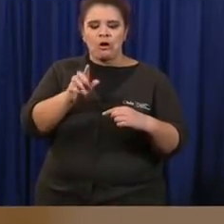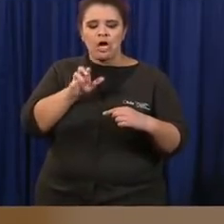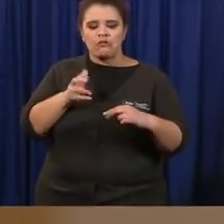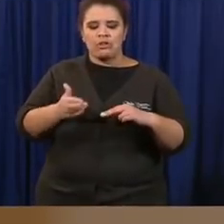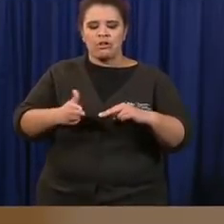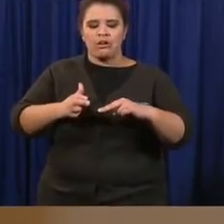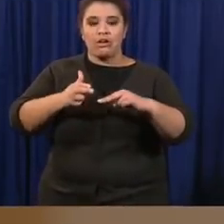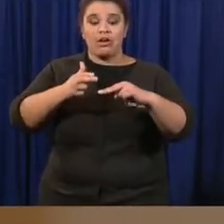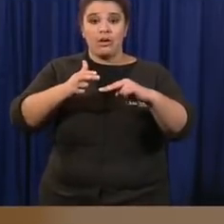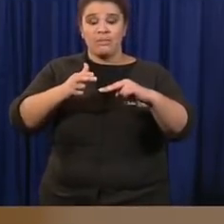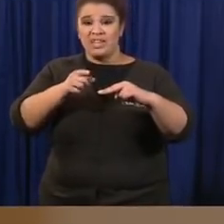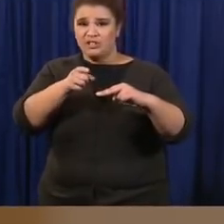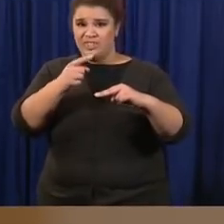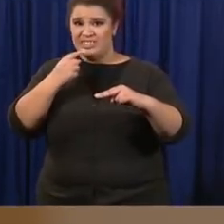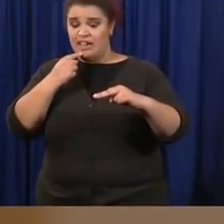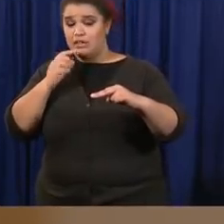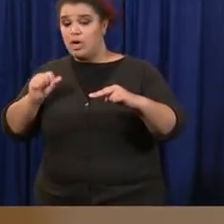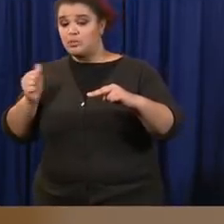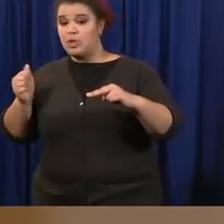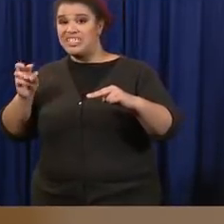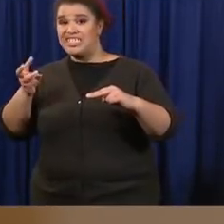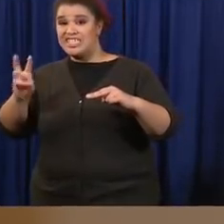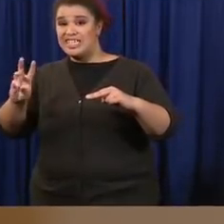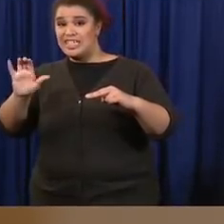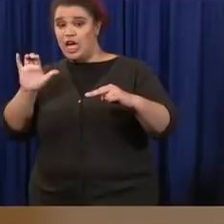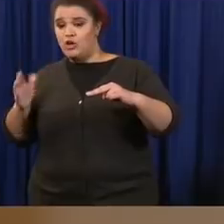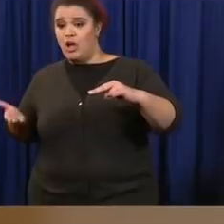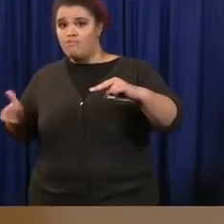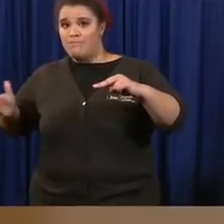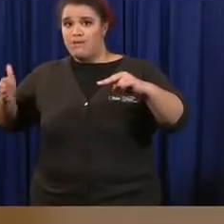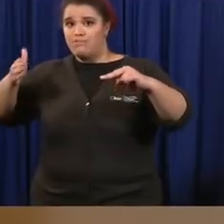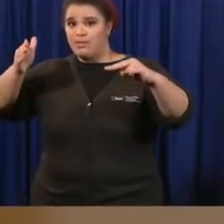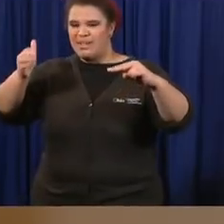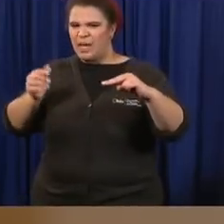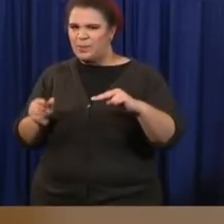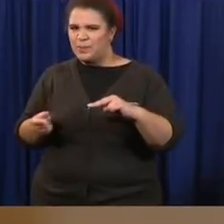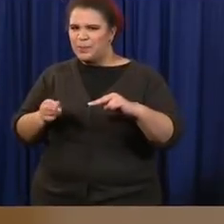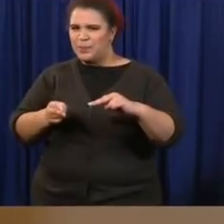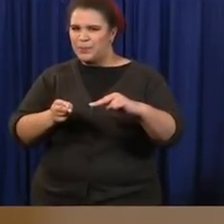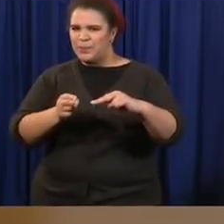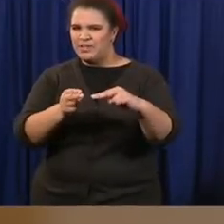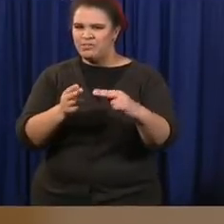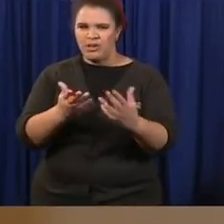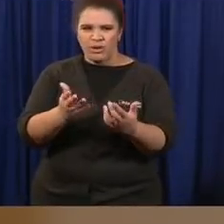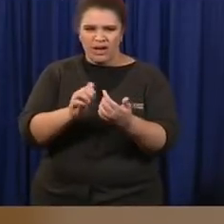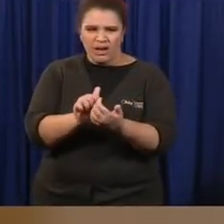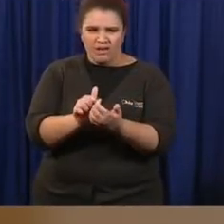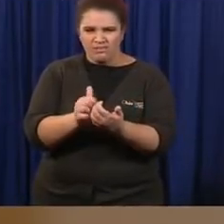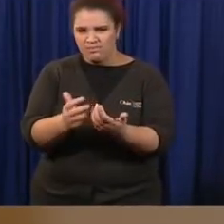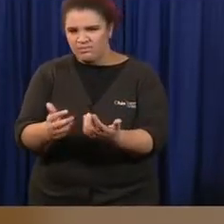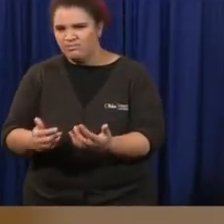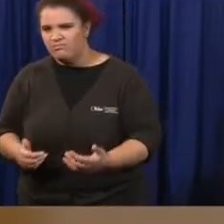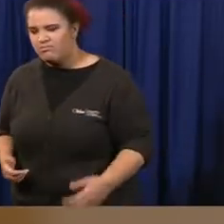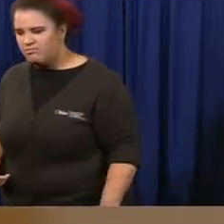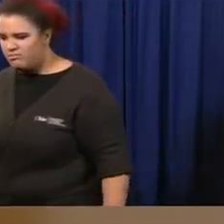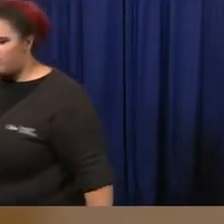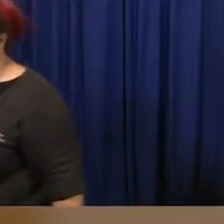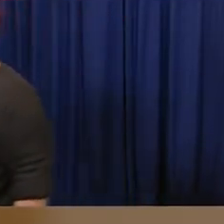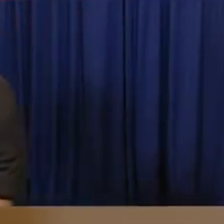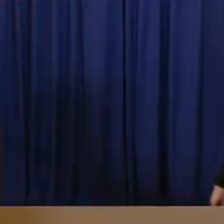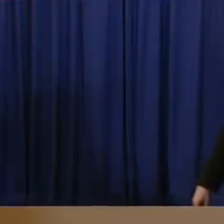the number? I think the modeling numbers will continue to adjust based on how well we're